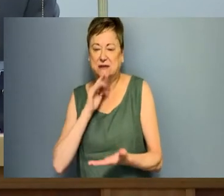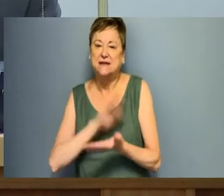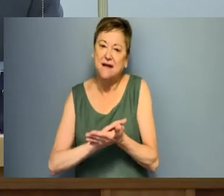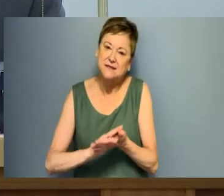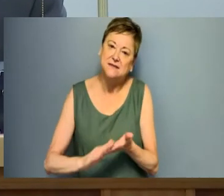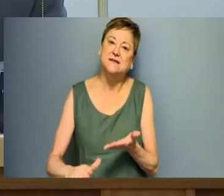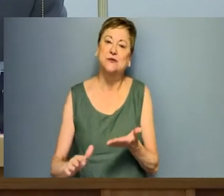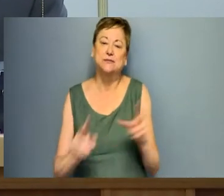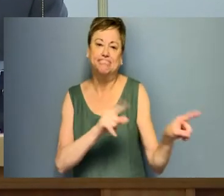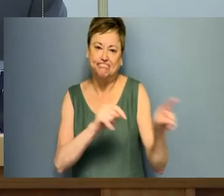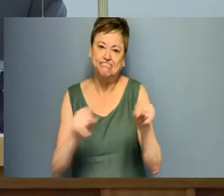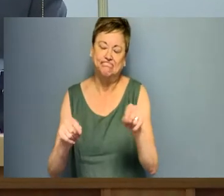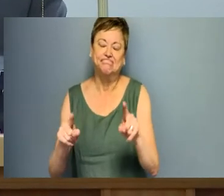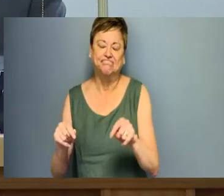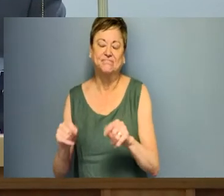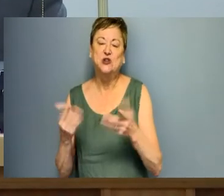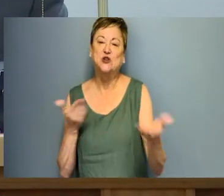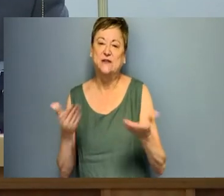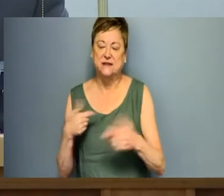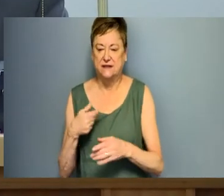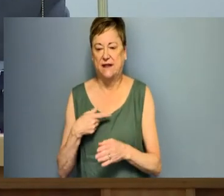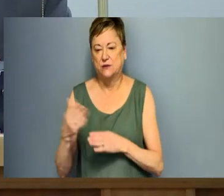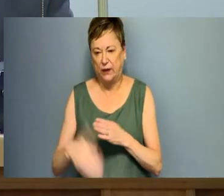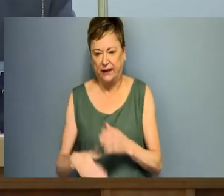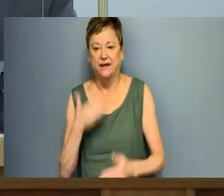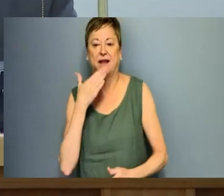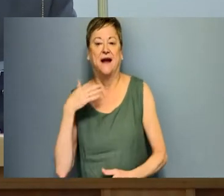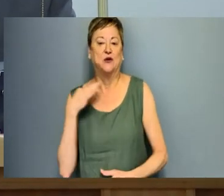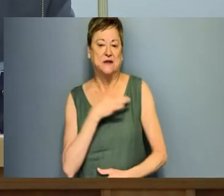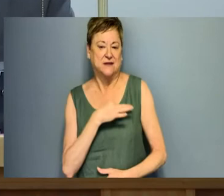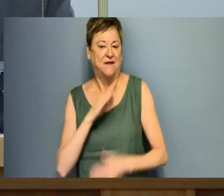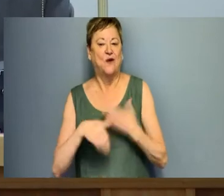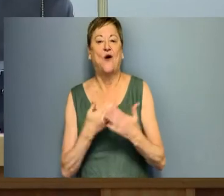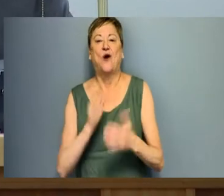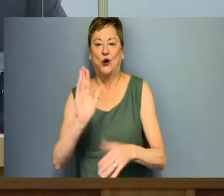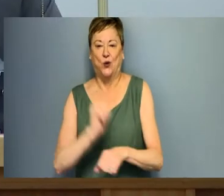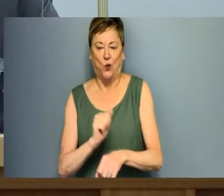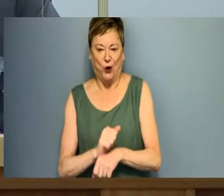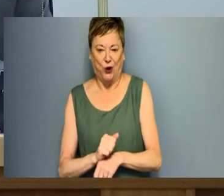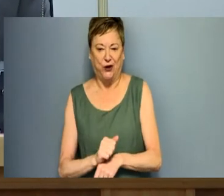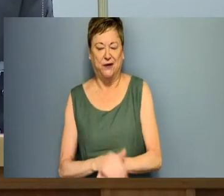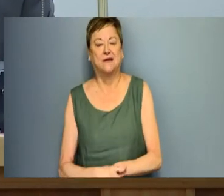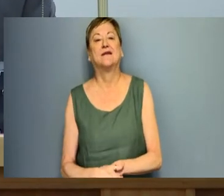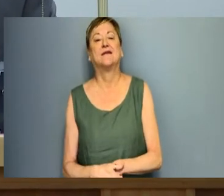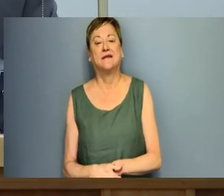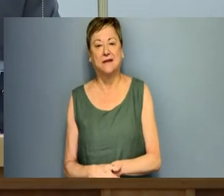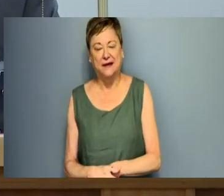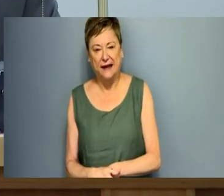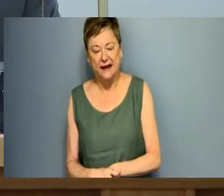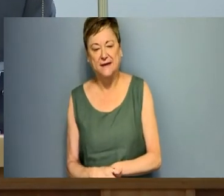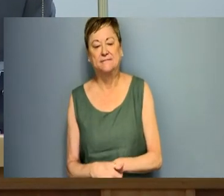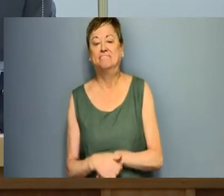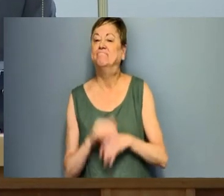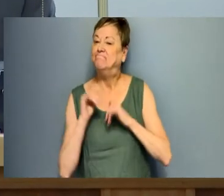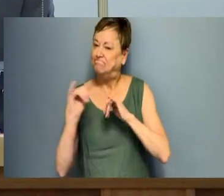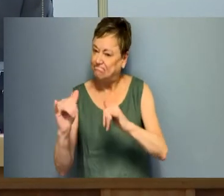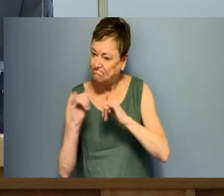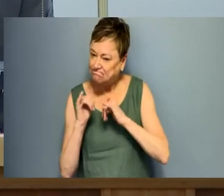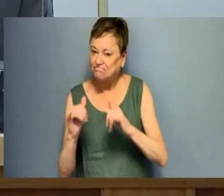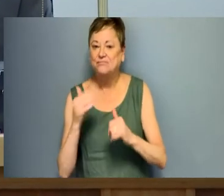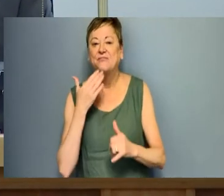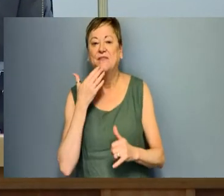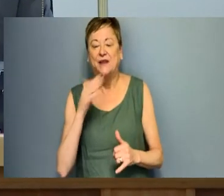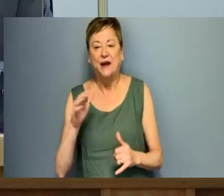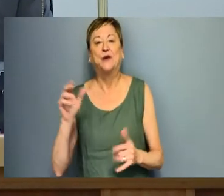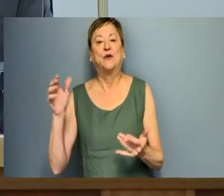weekend. So I'll thank our staff for all the work they do. I'll echo the comments thanking Marie McElveen for all the work she's